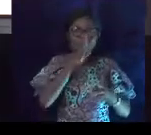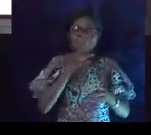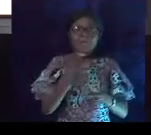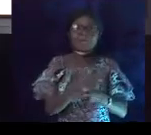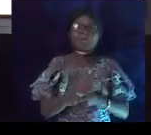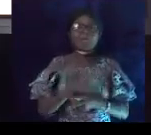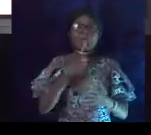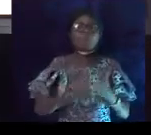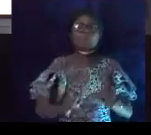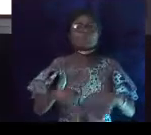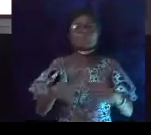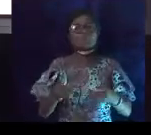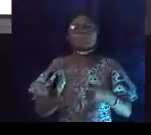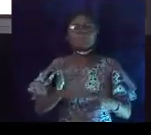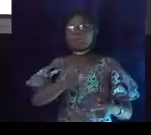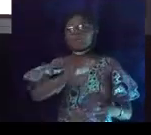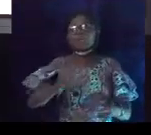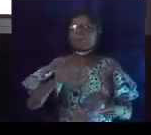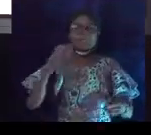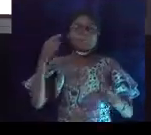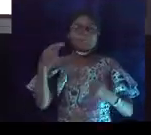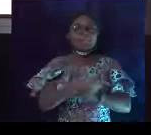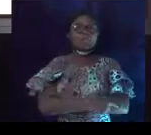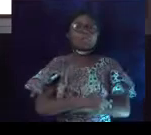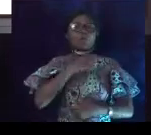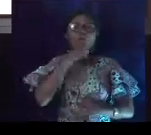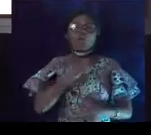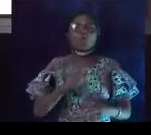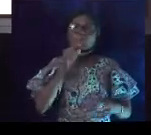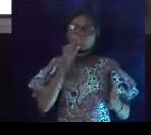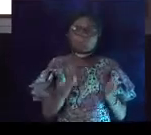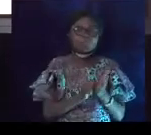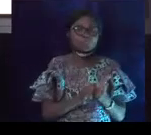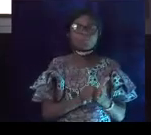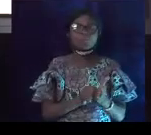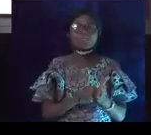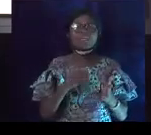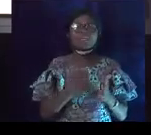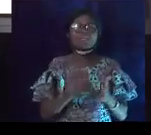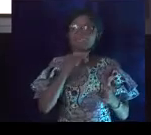this, because you should mind what you give to a day-old chick. That's why we are